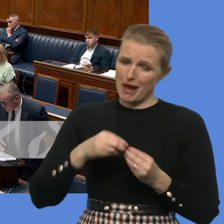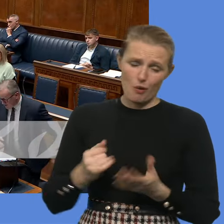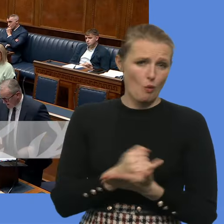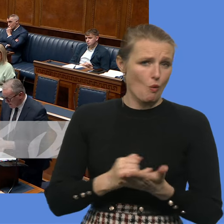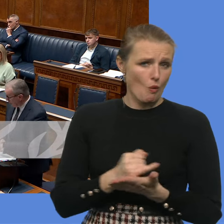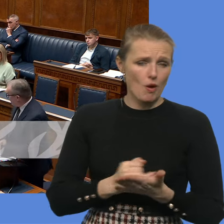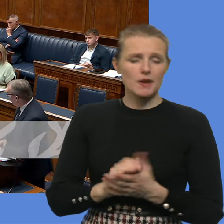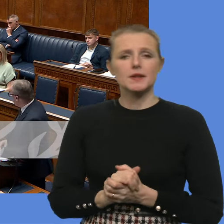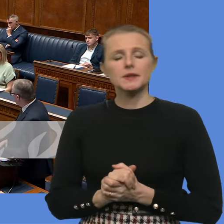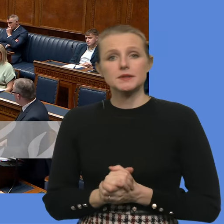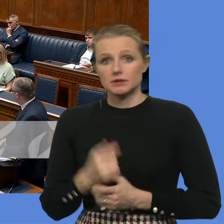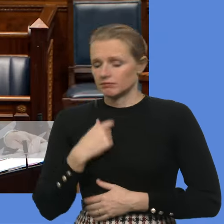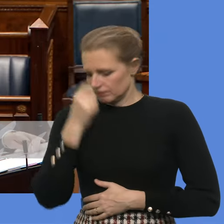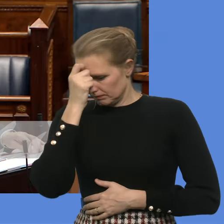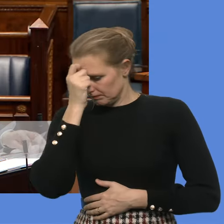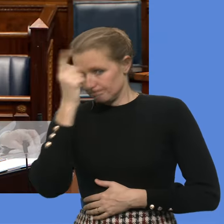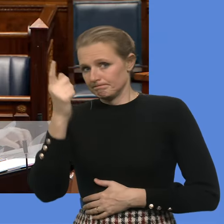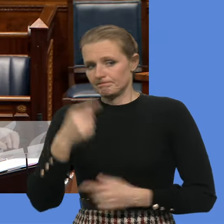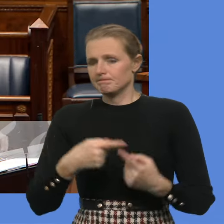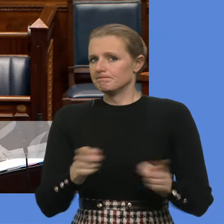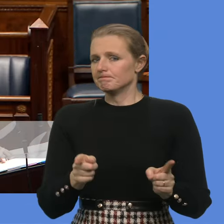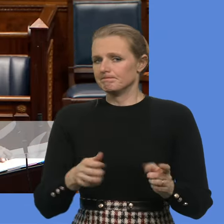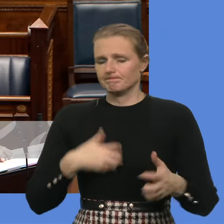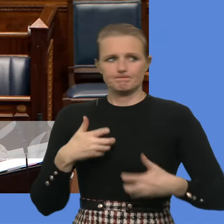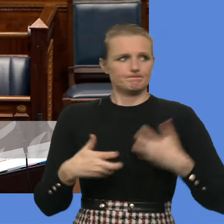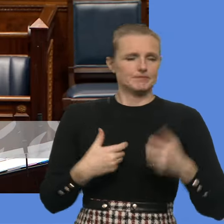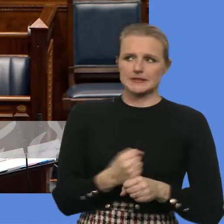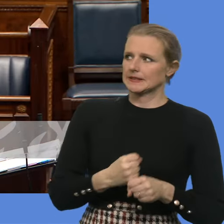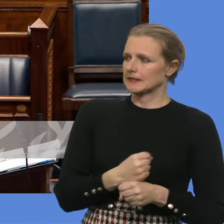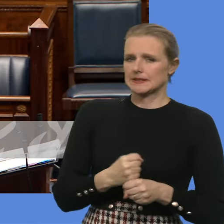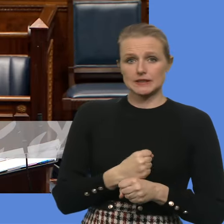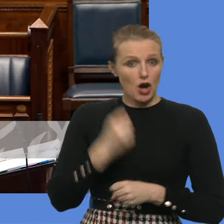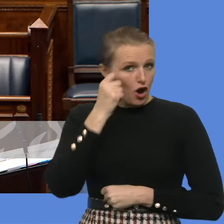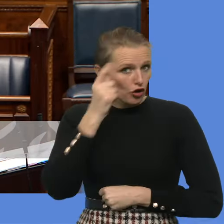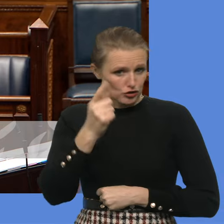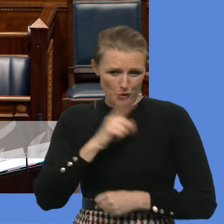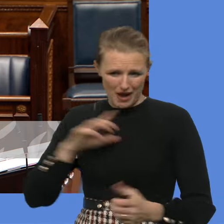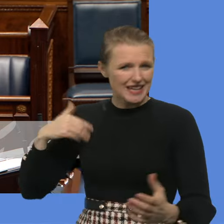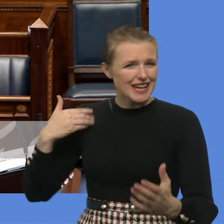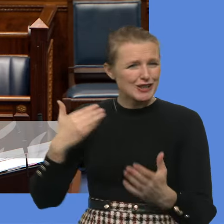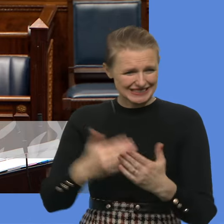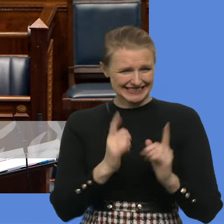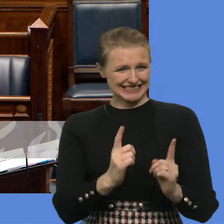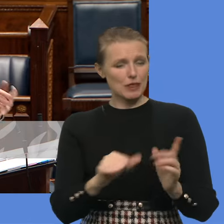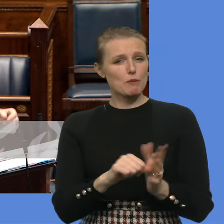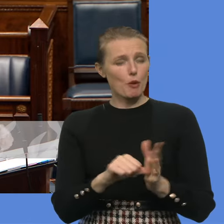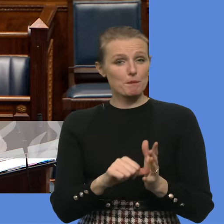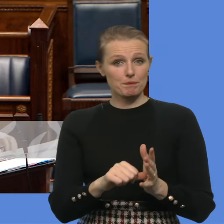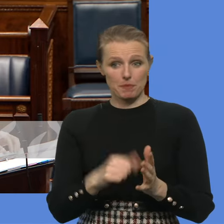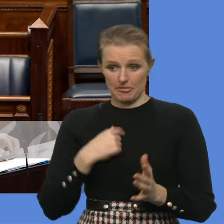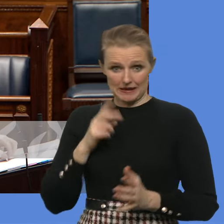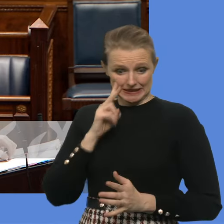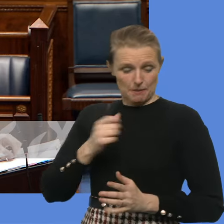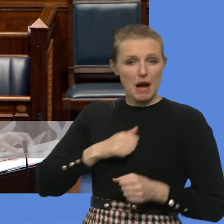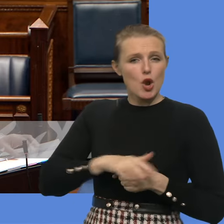fully understand their frustration with how things have developed over the years, and I've seen people in my own local